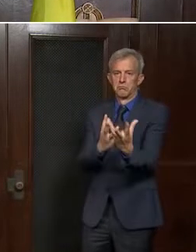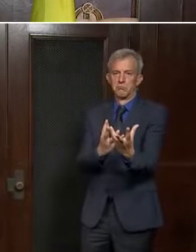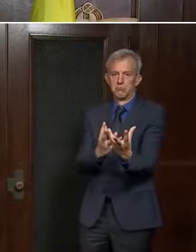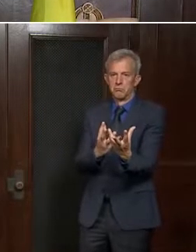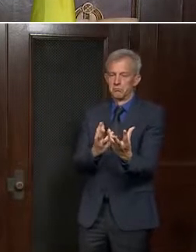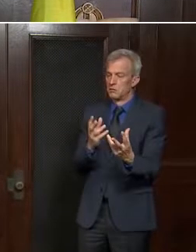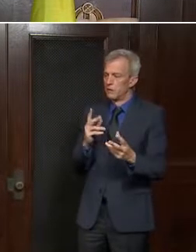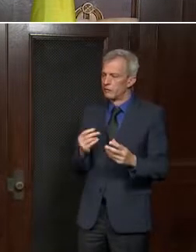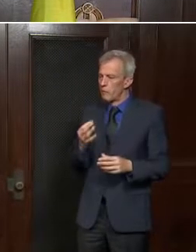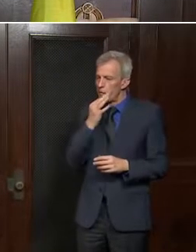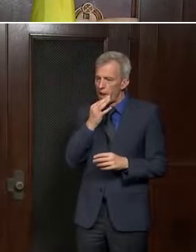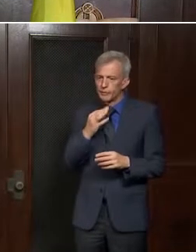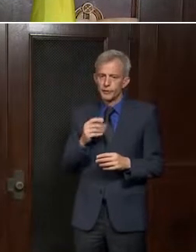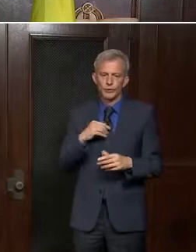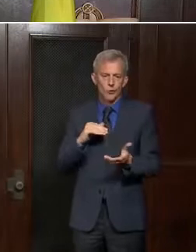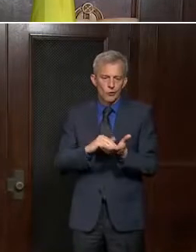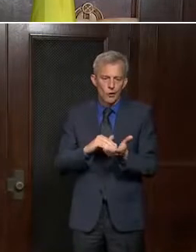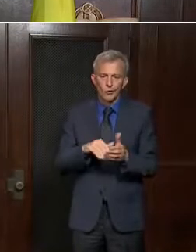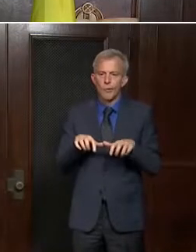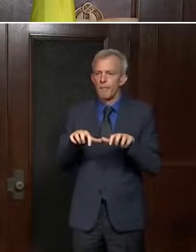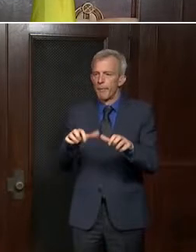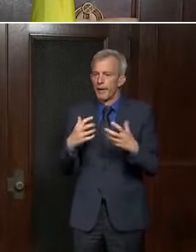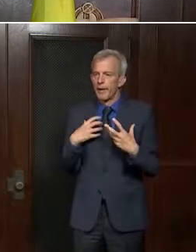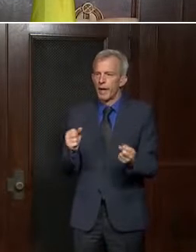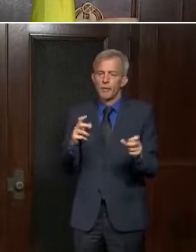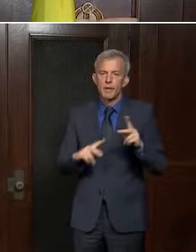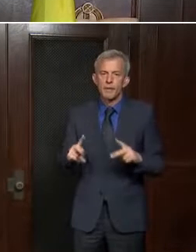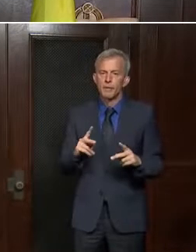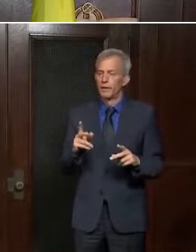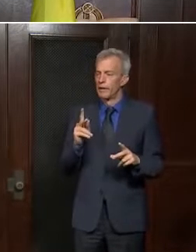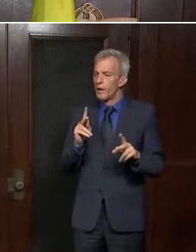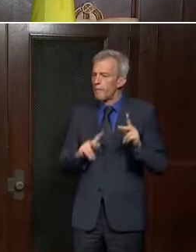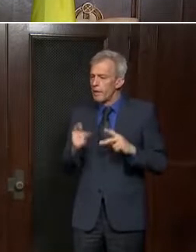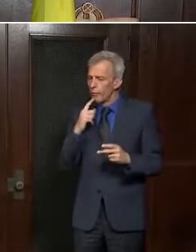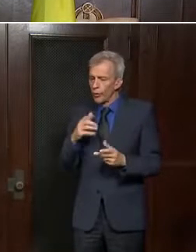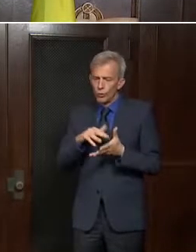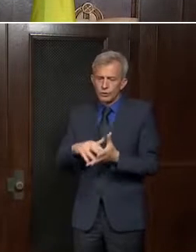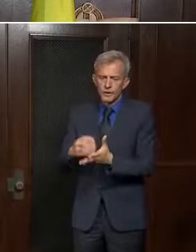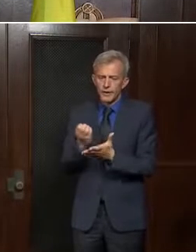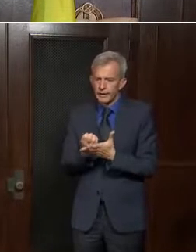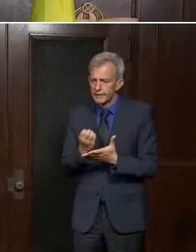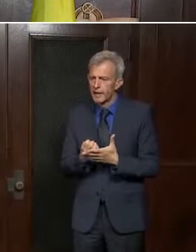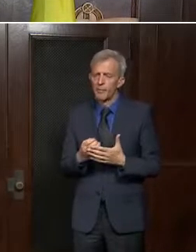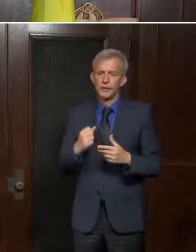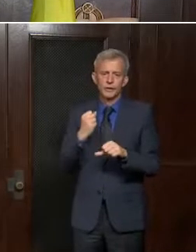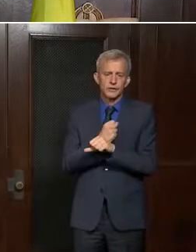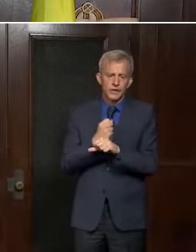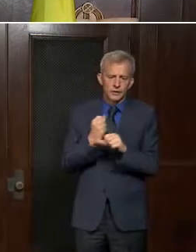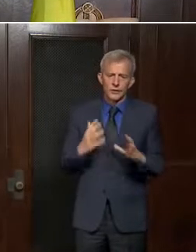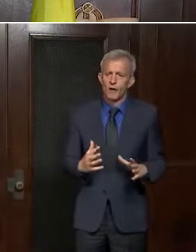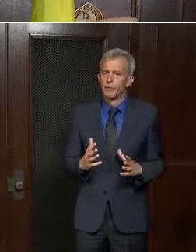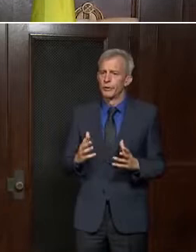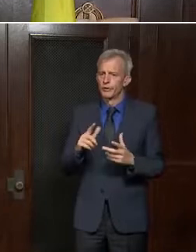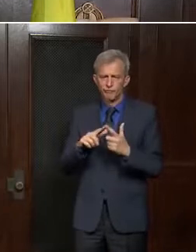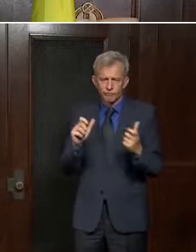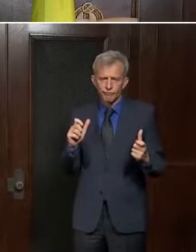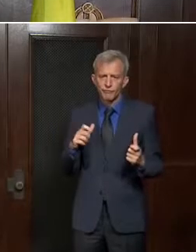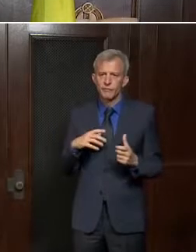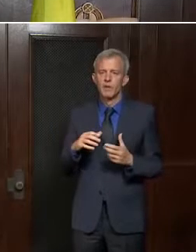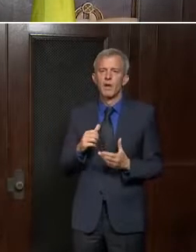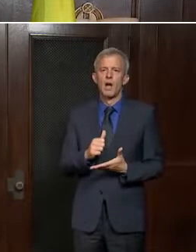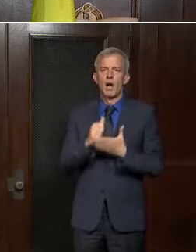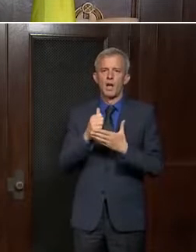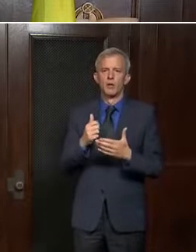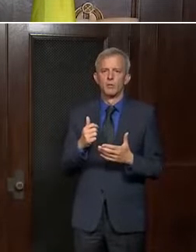world, whether that's doctors and public health officials, economists, statisticians, and others that are helping guide the decisions I make on your